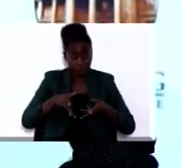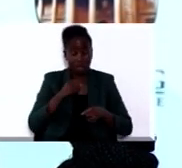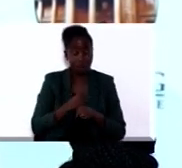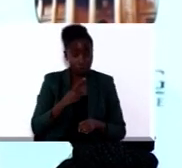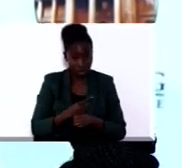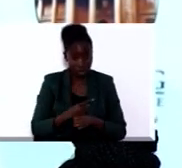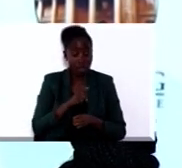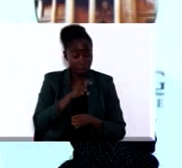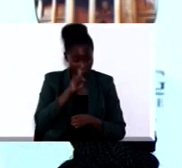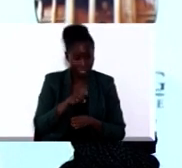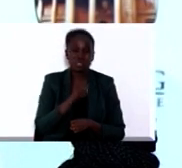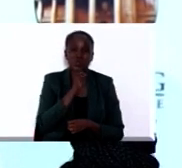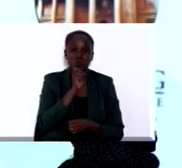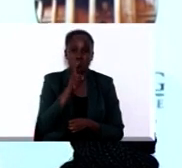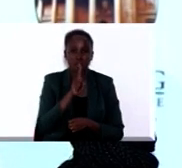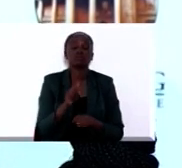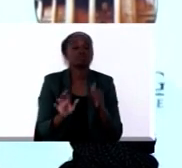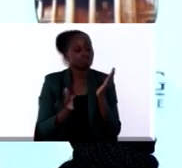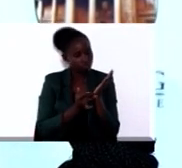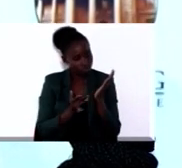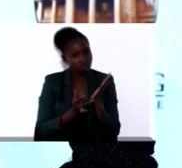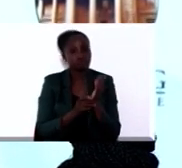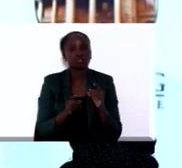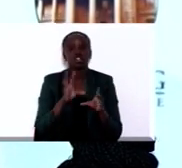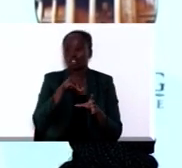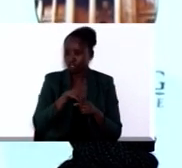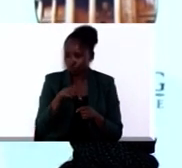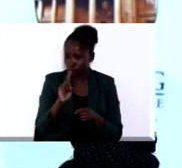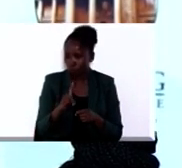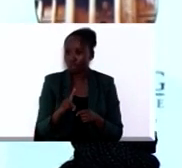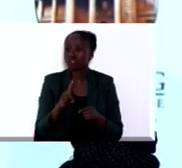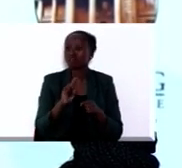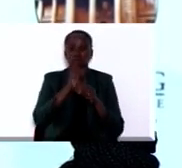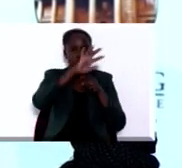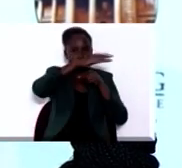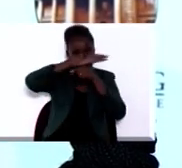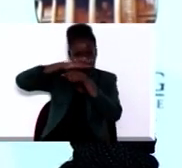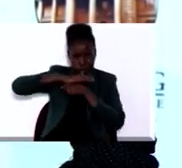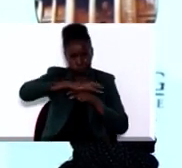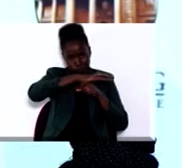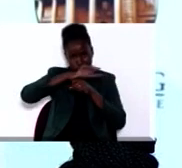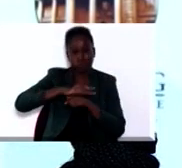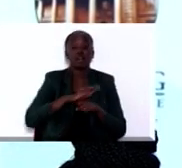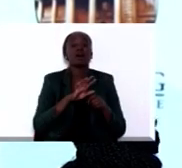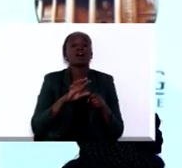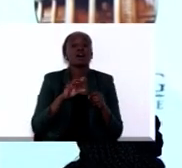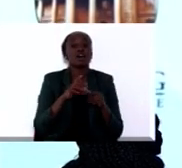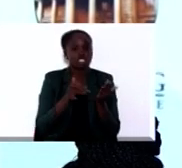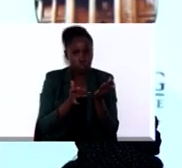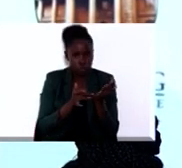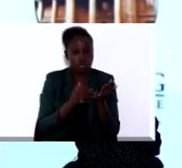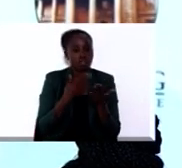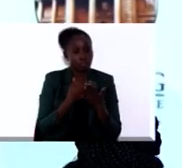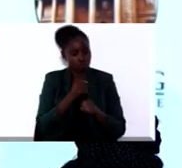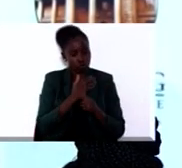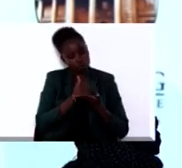to also use all the technologies, including drone technology, to enhance safety and visibility of the